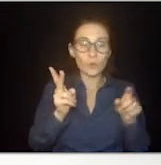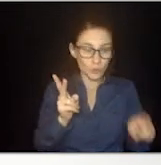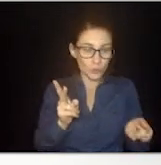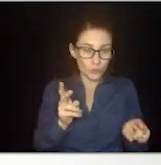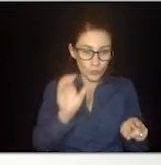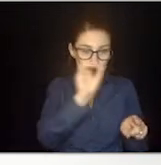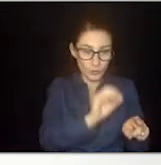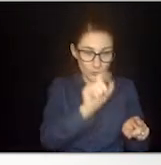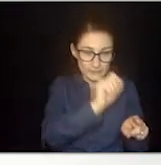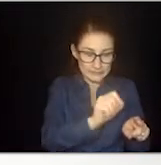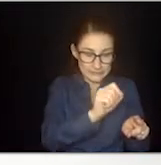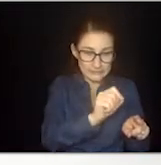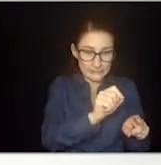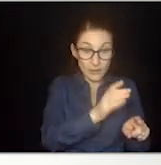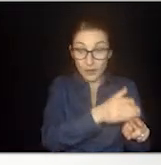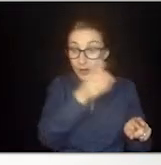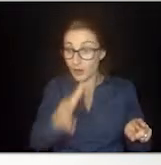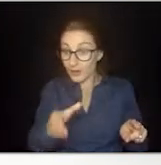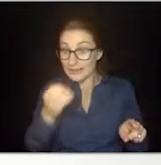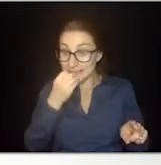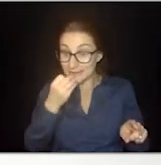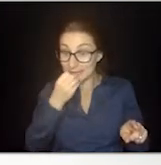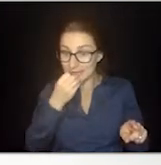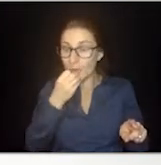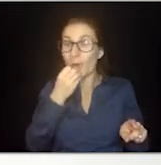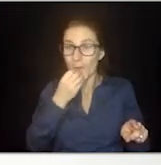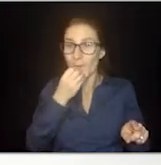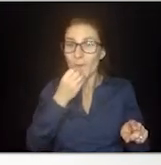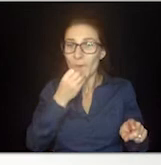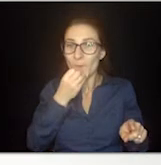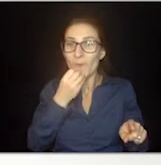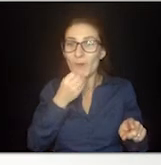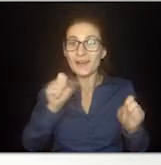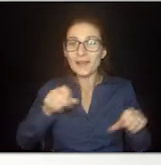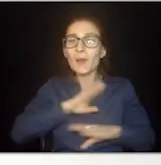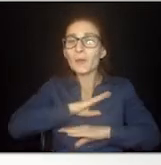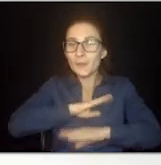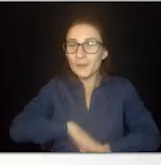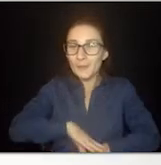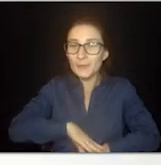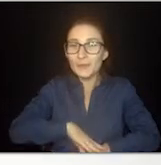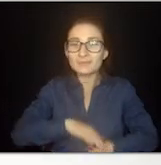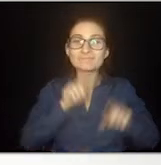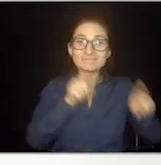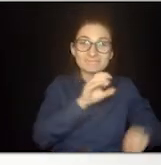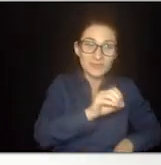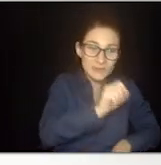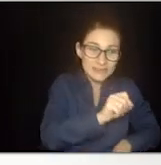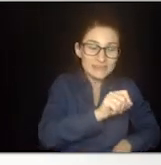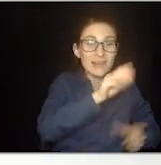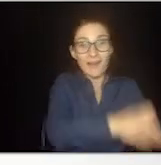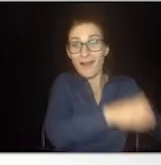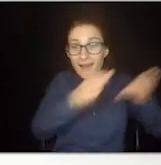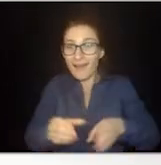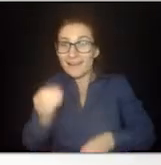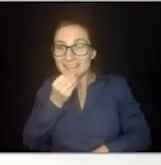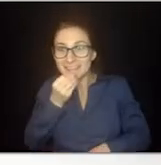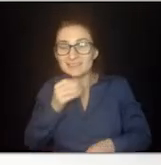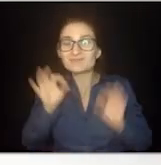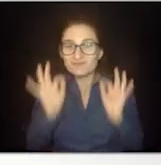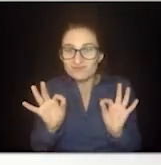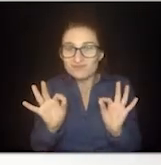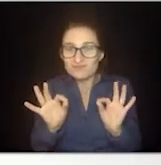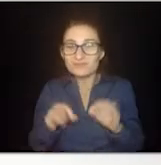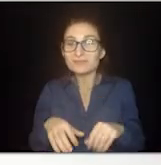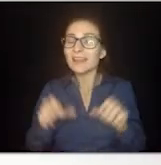see, okay, I gotta go to OT. Oh, but next is lunch. Okay, I'm okay with that then.